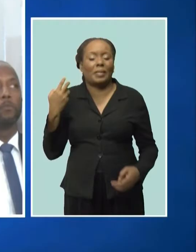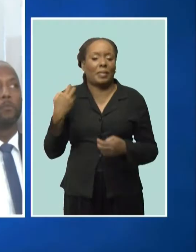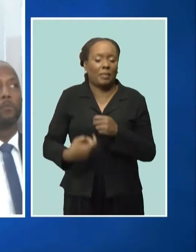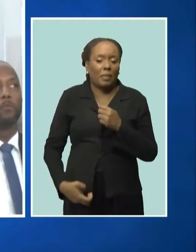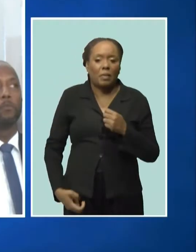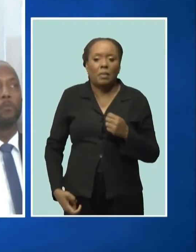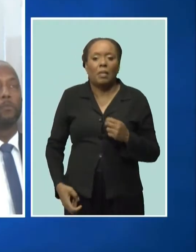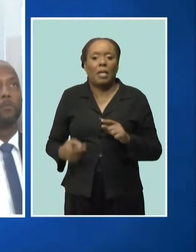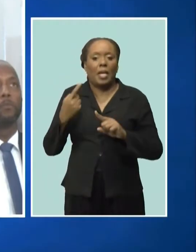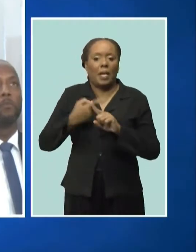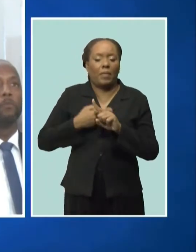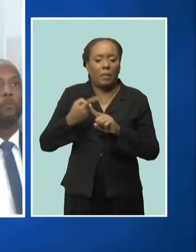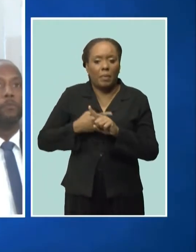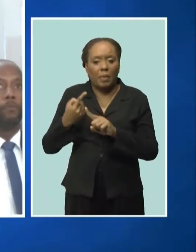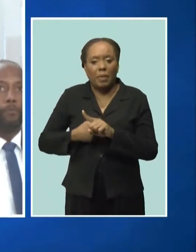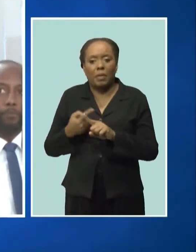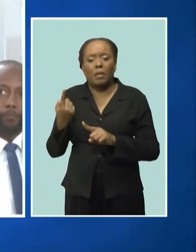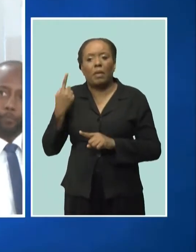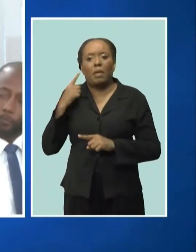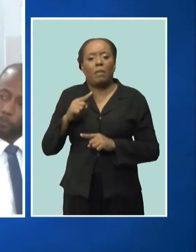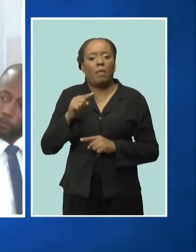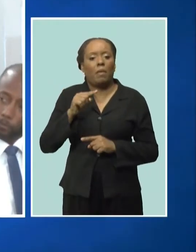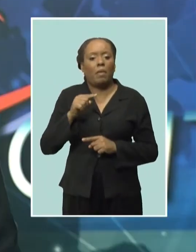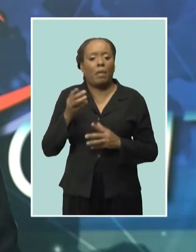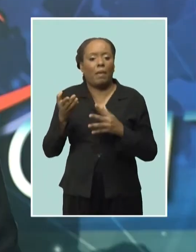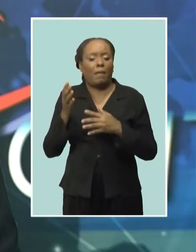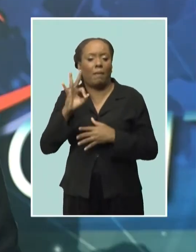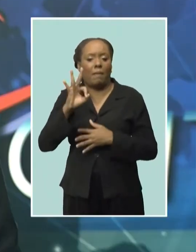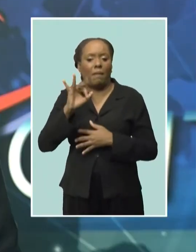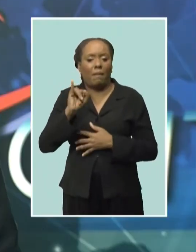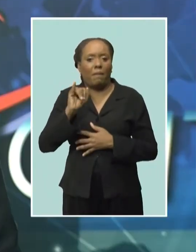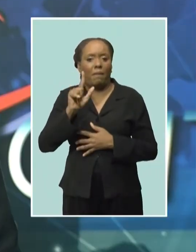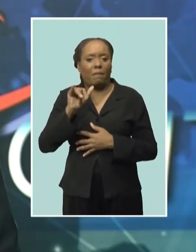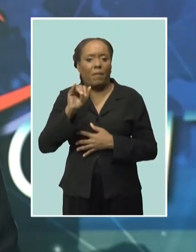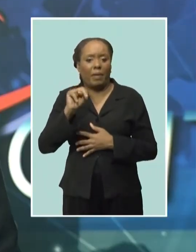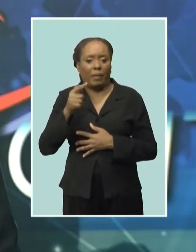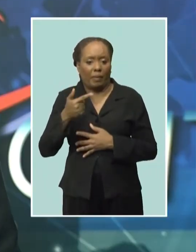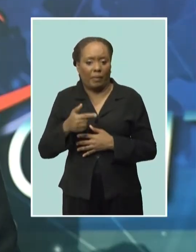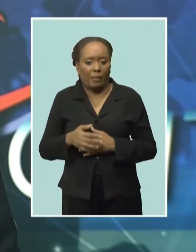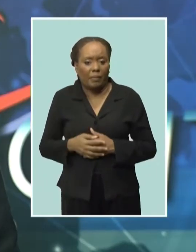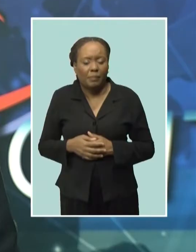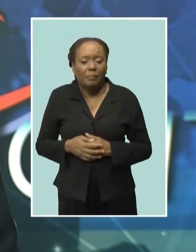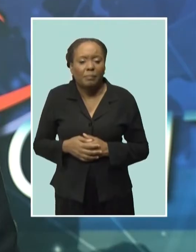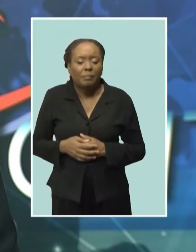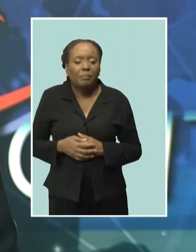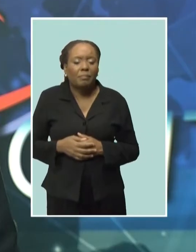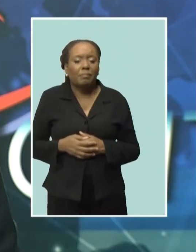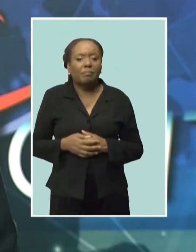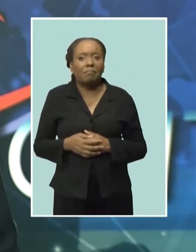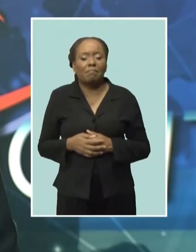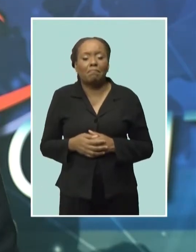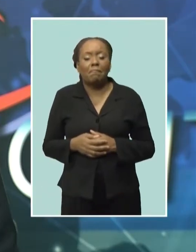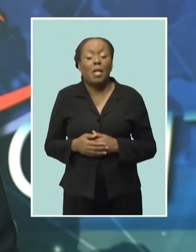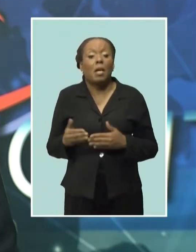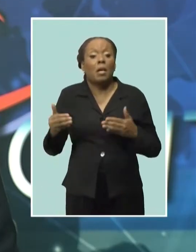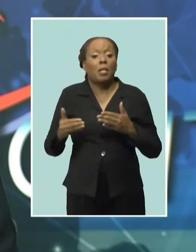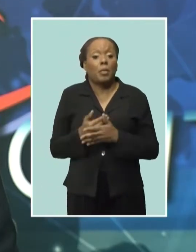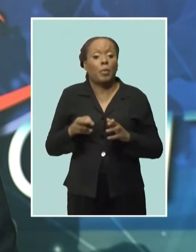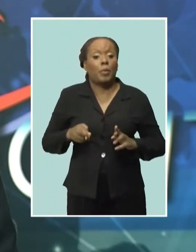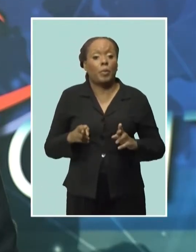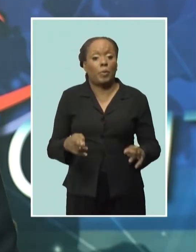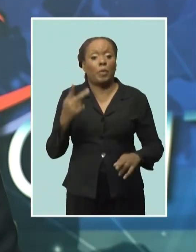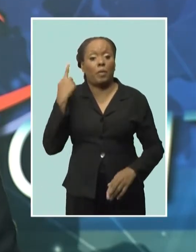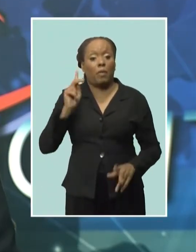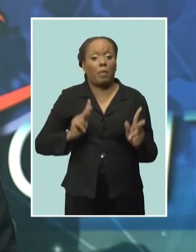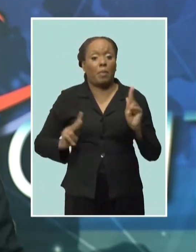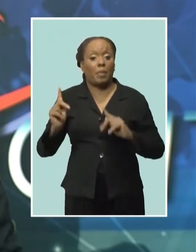will understand what I'm talking about. A brand new road for the residents of St. Andrew as Phase